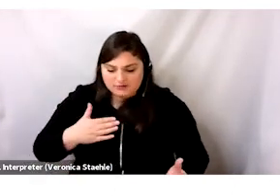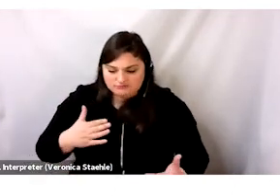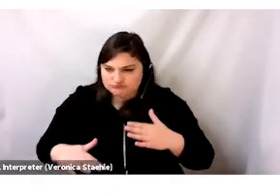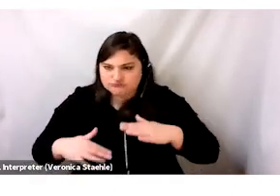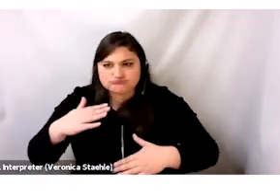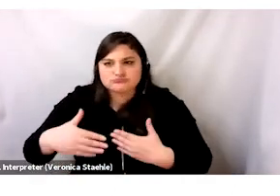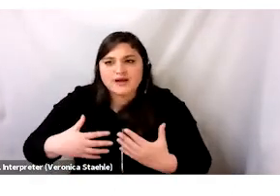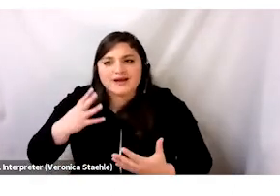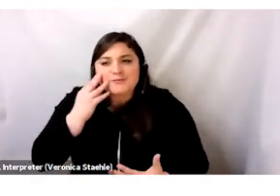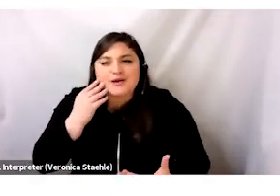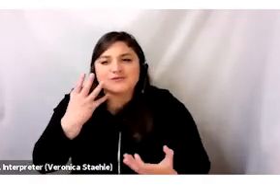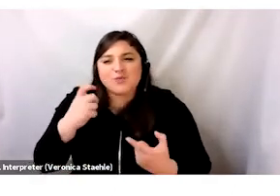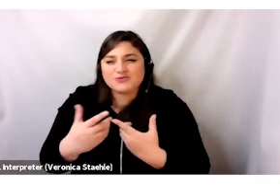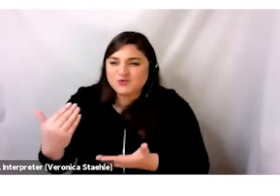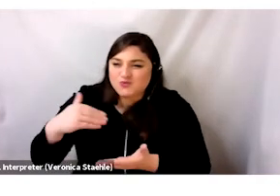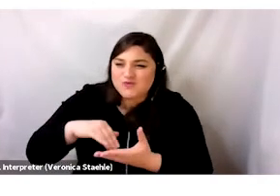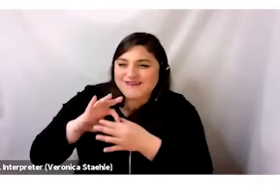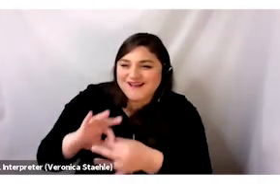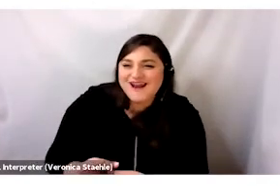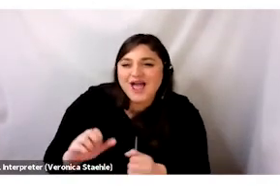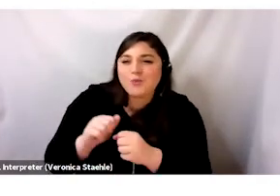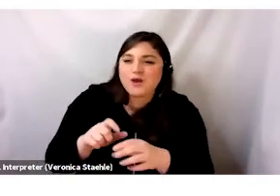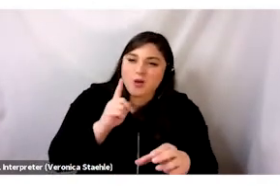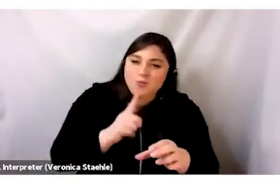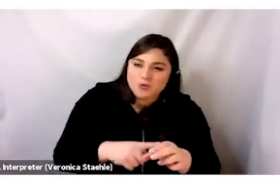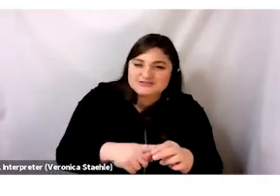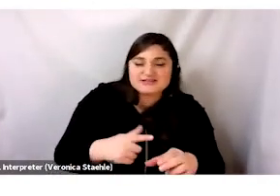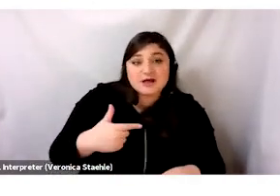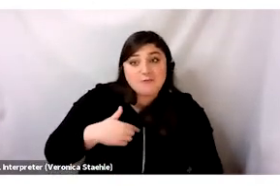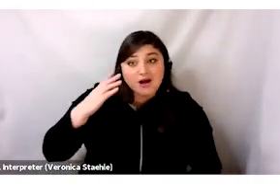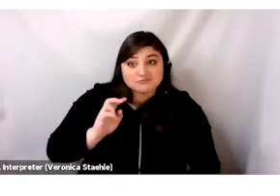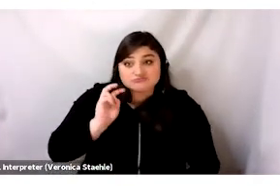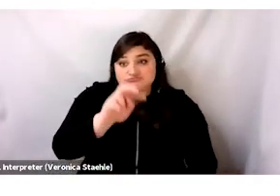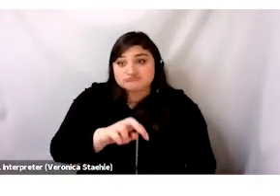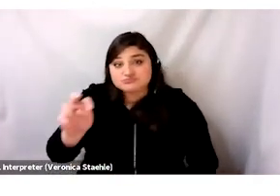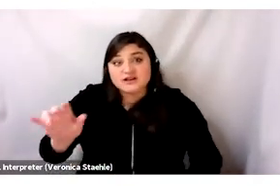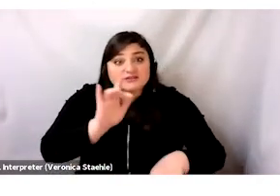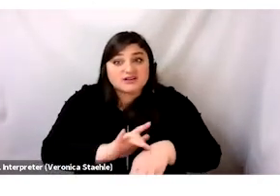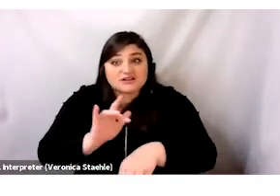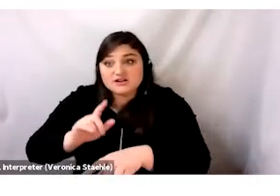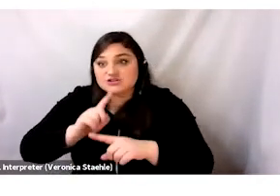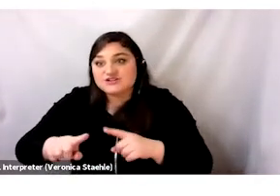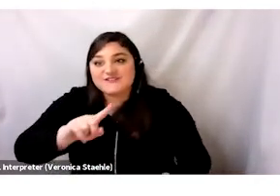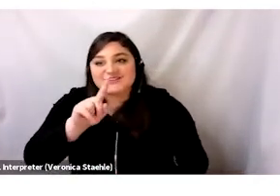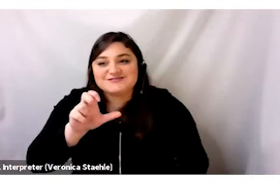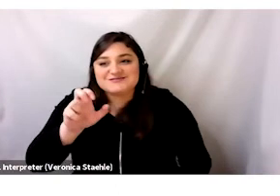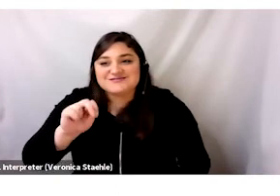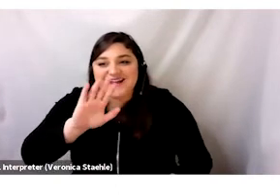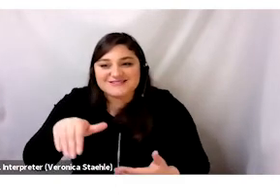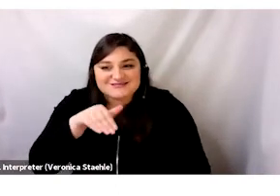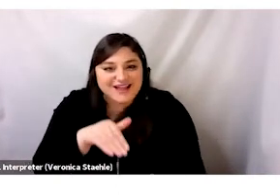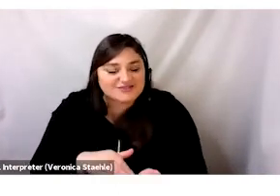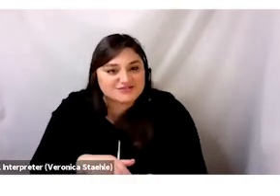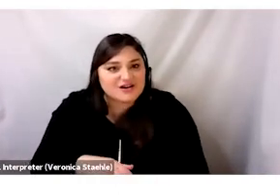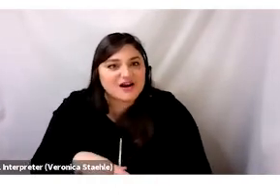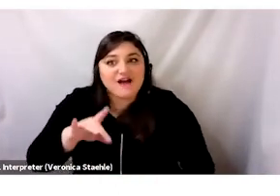became interested in reconnecting with Buddhism and went to a few different Zen centers to sit, I found that I was